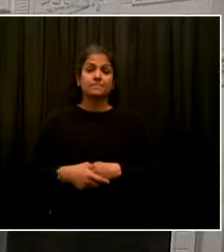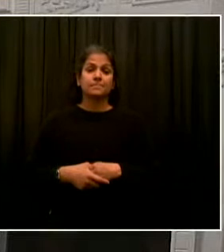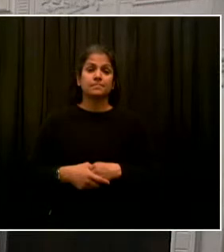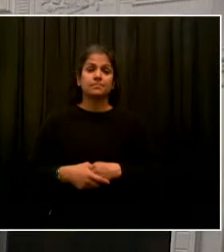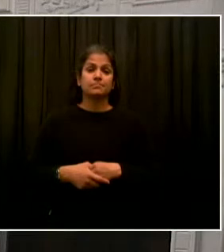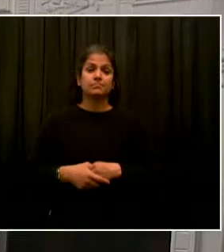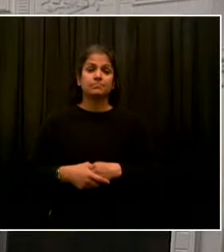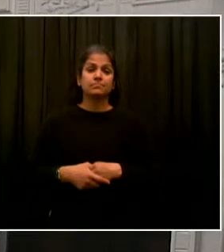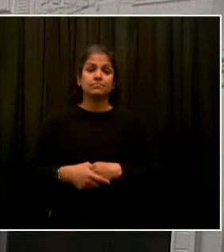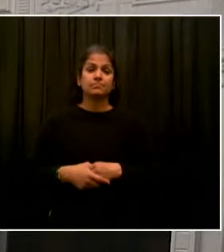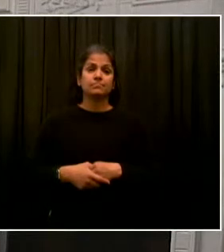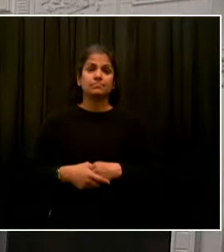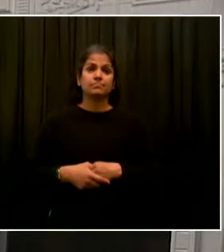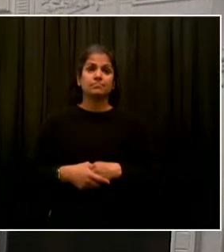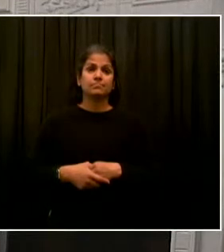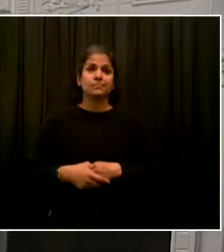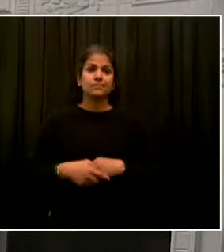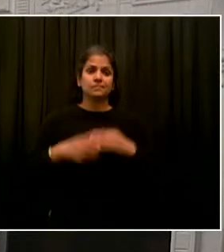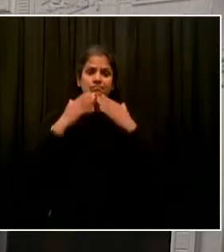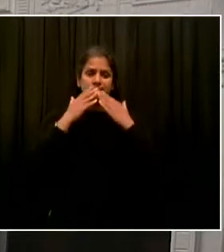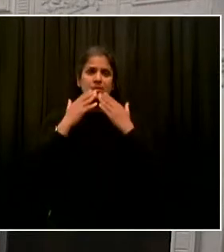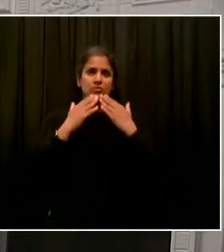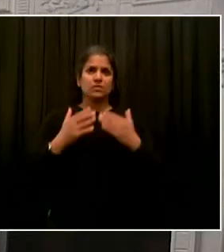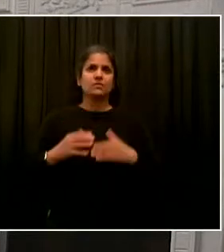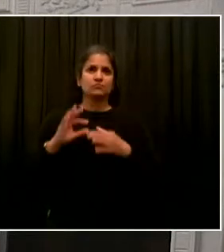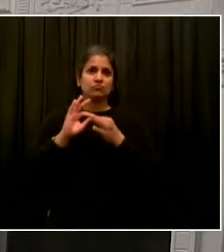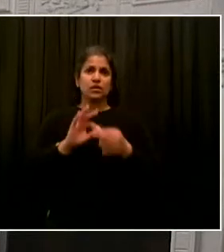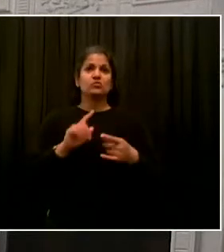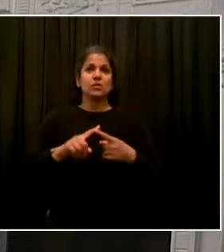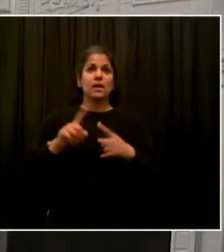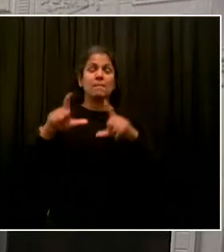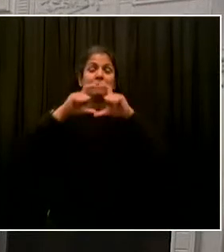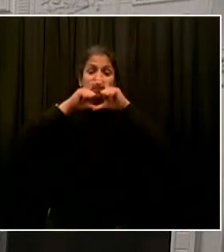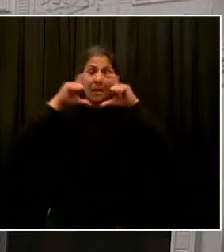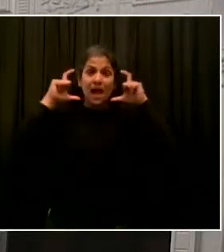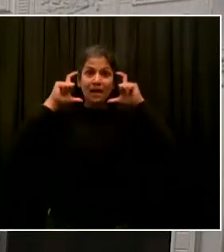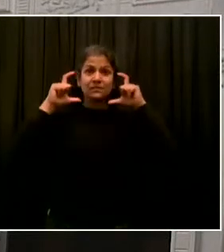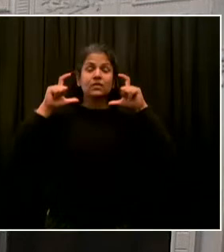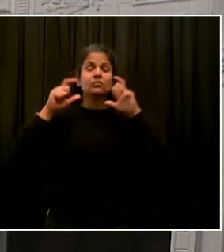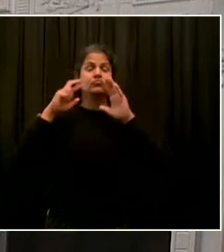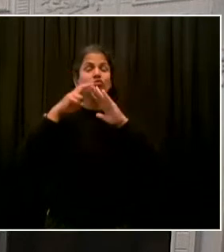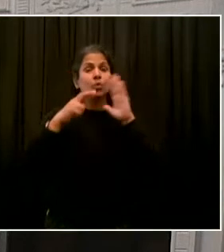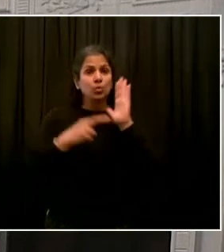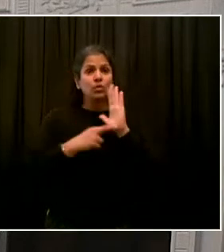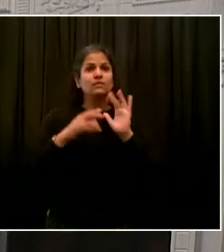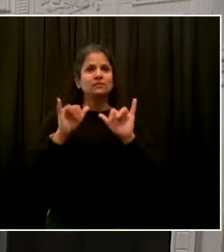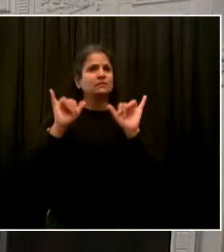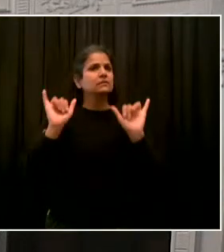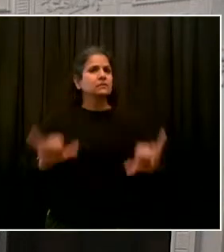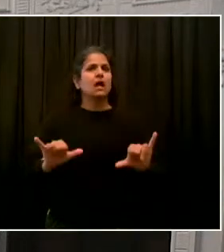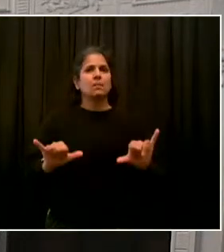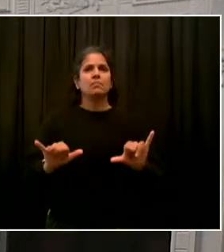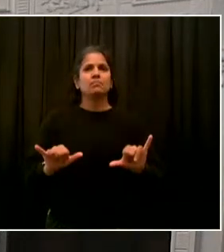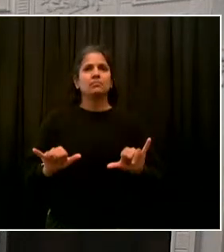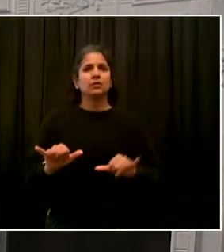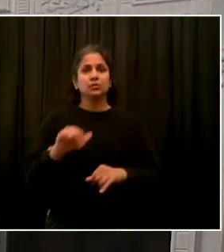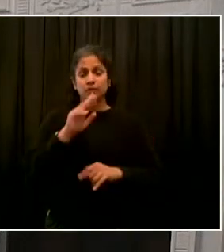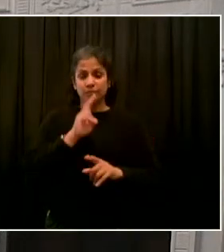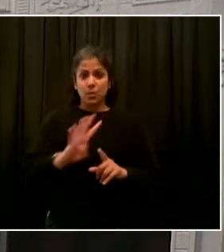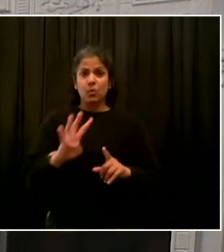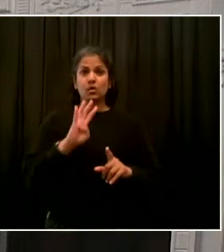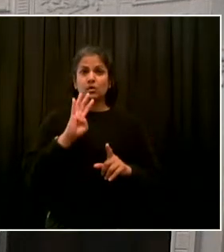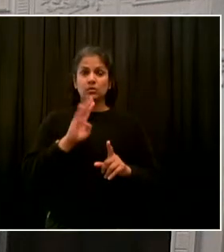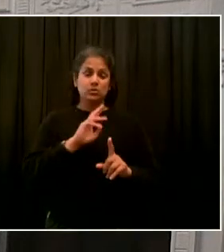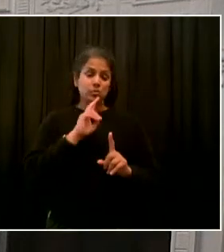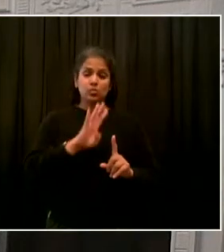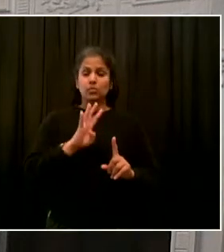Thank you. As it relates to the mask rule staying in place for the 2 to 4-year-olds, is there a new date by which you're